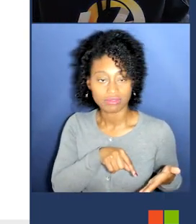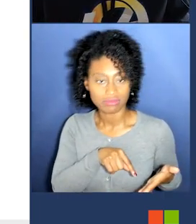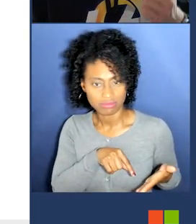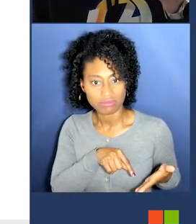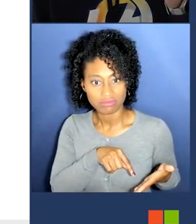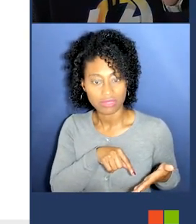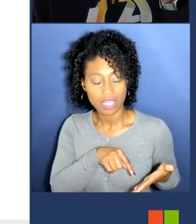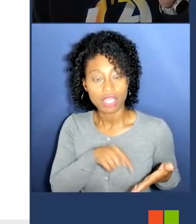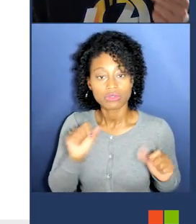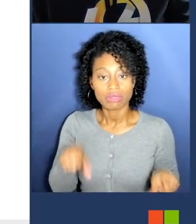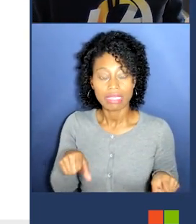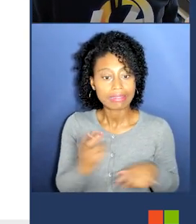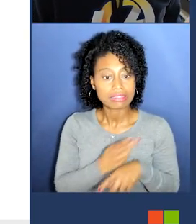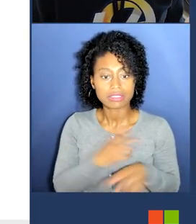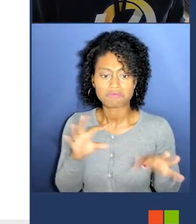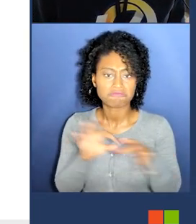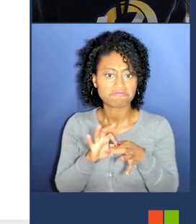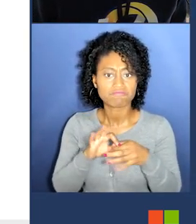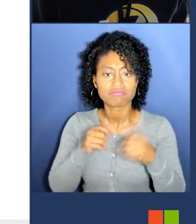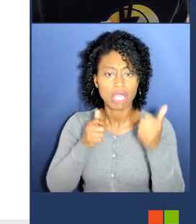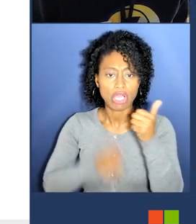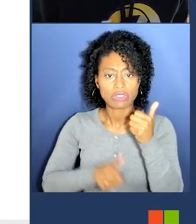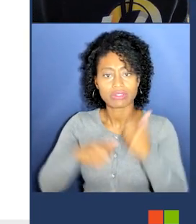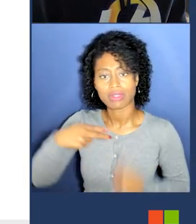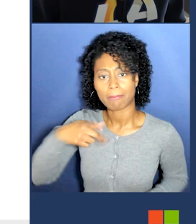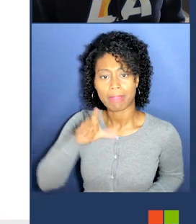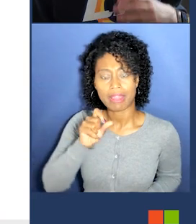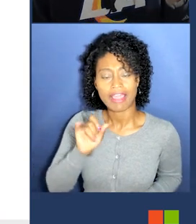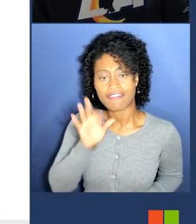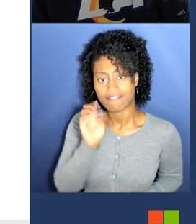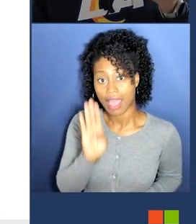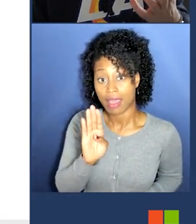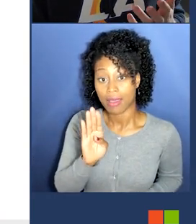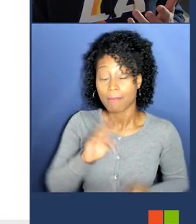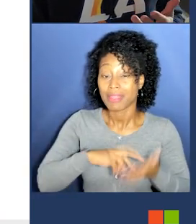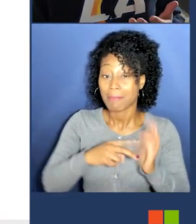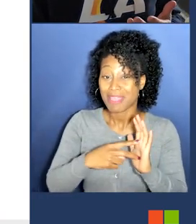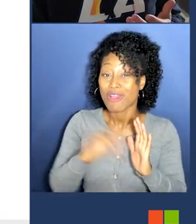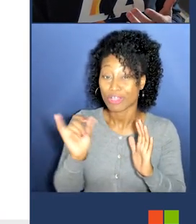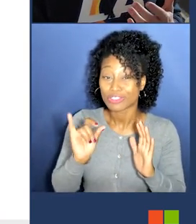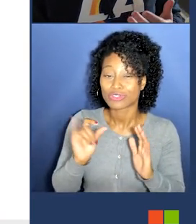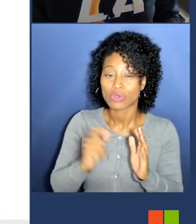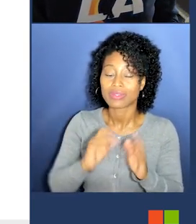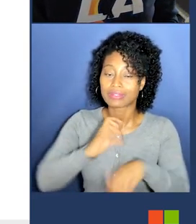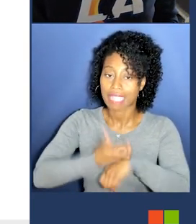like easily hook it up within PlayFab. So we need to also set up a rule.